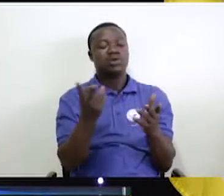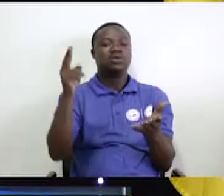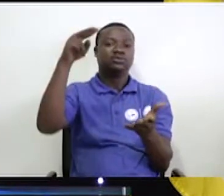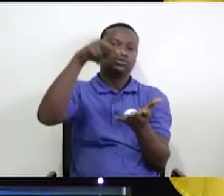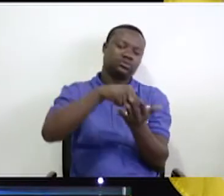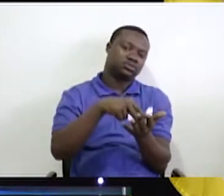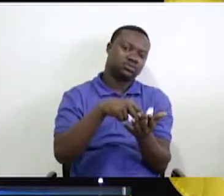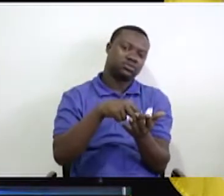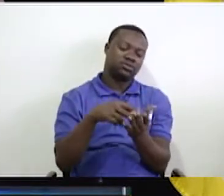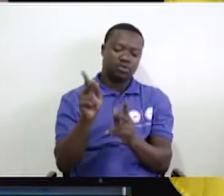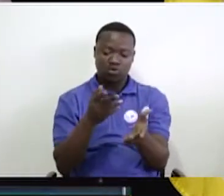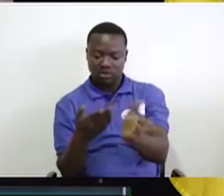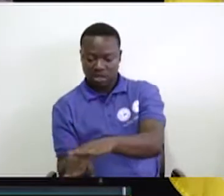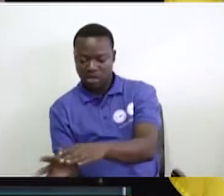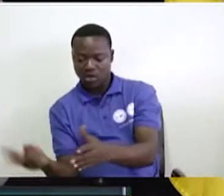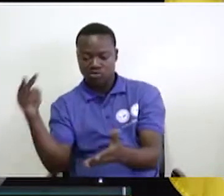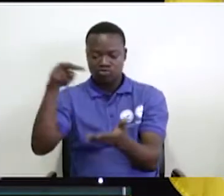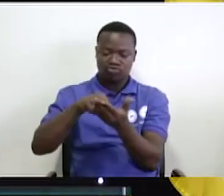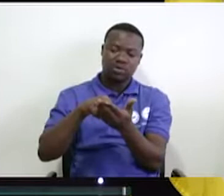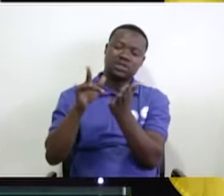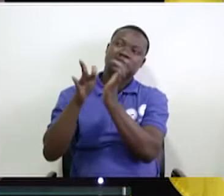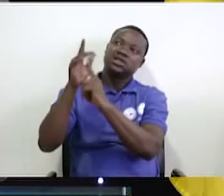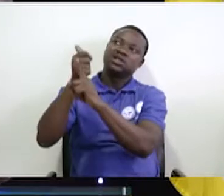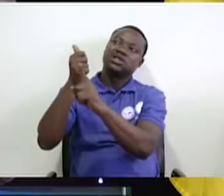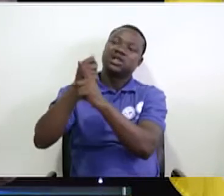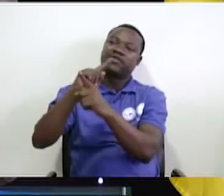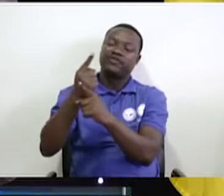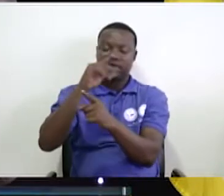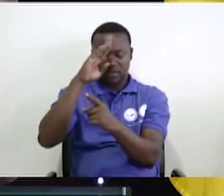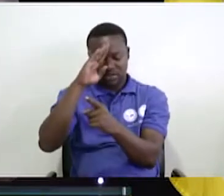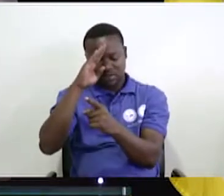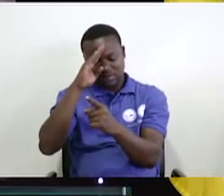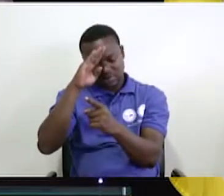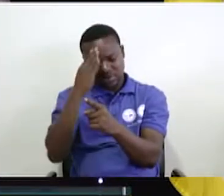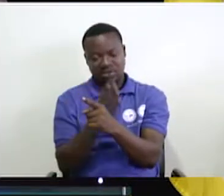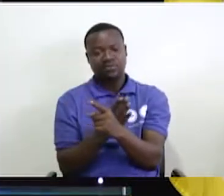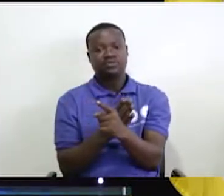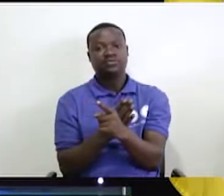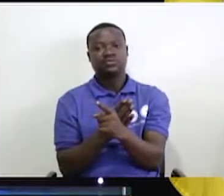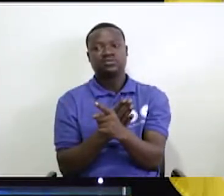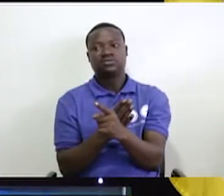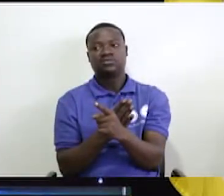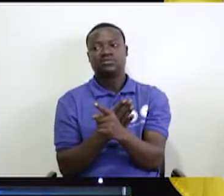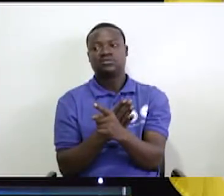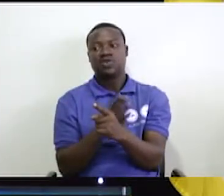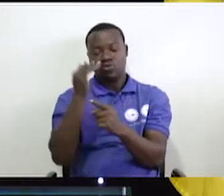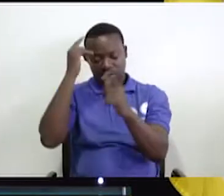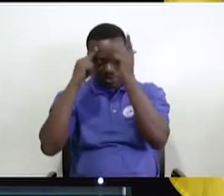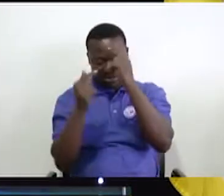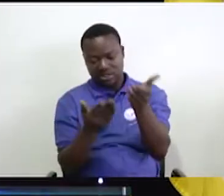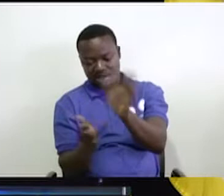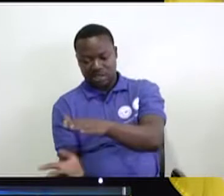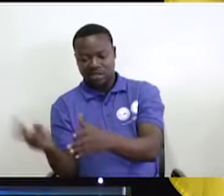When he conquered death. As our big brother. You